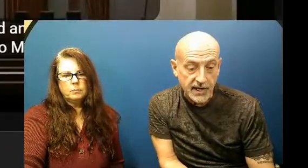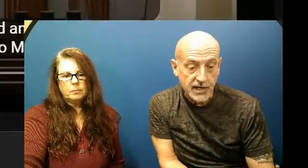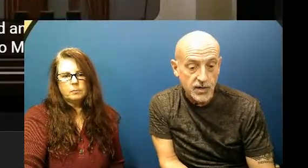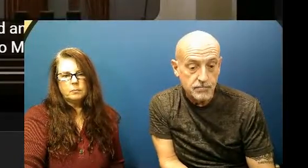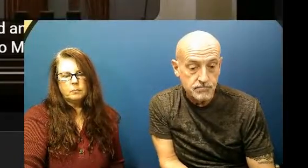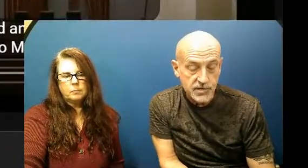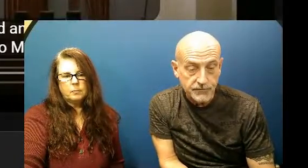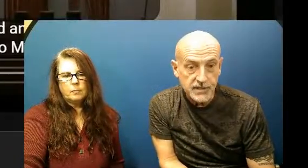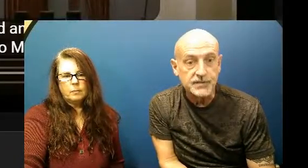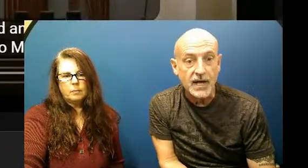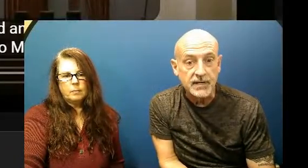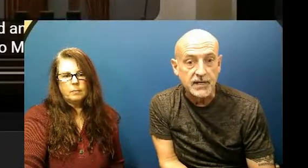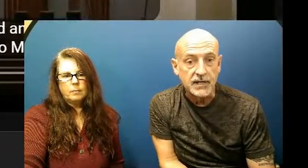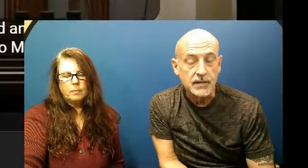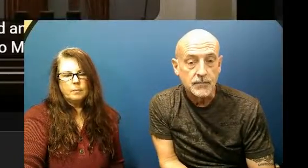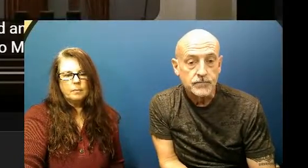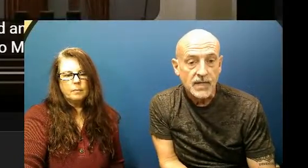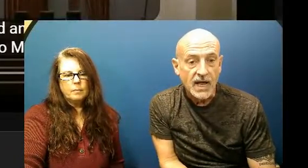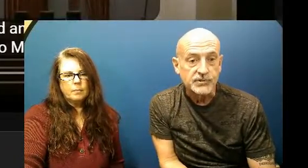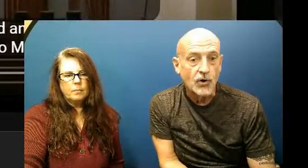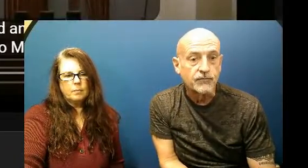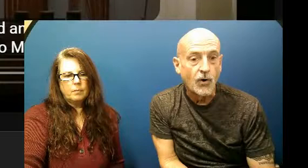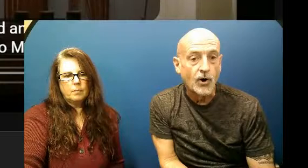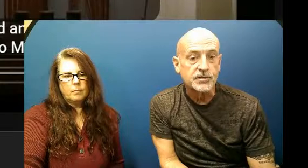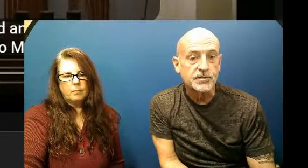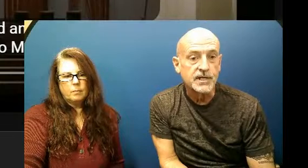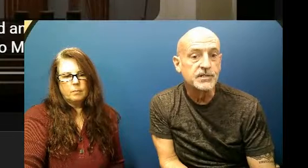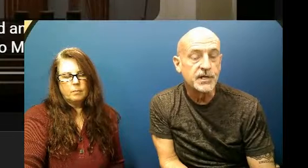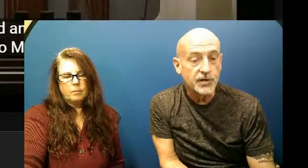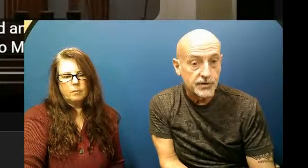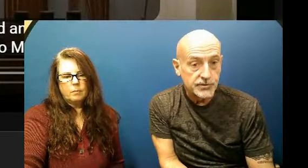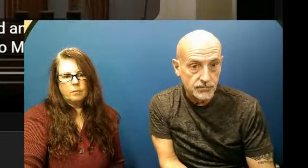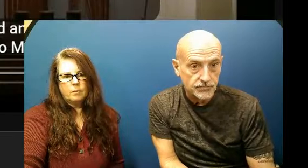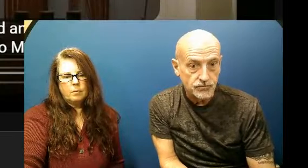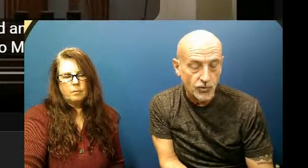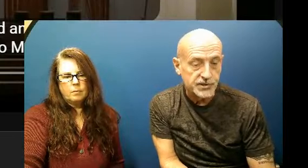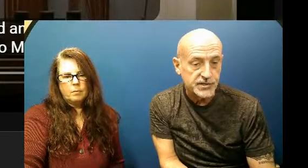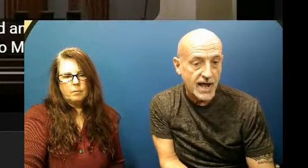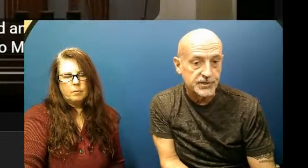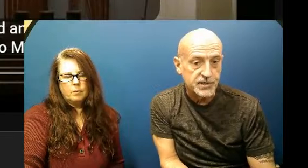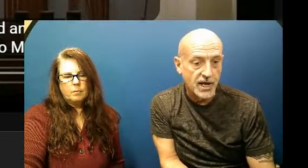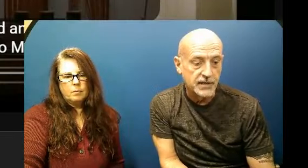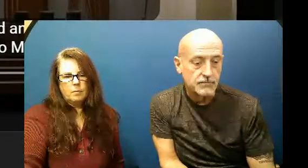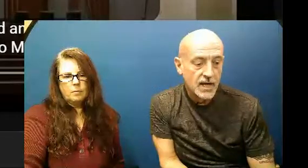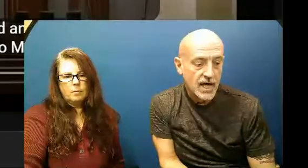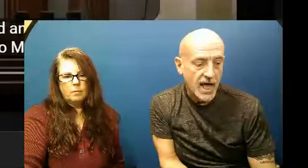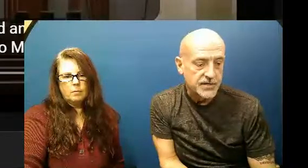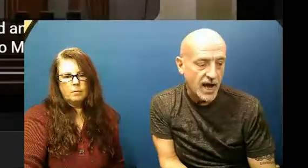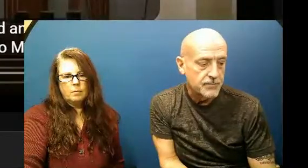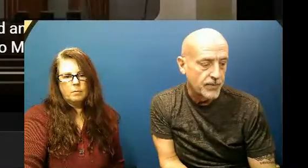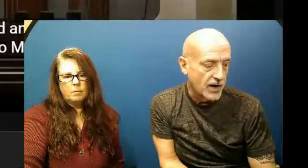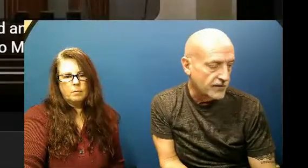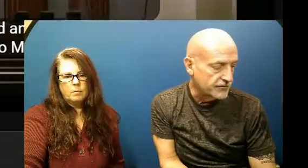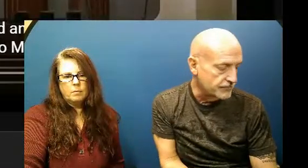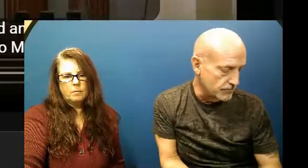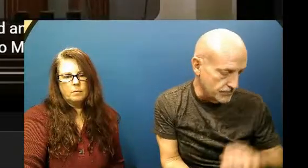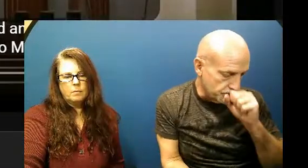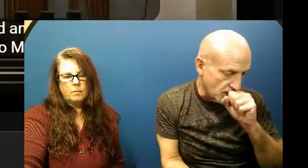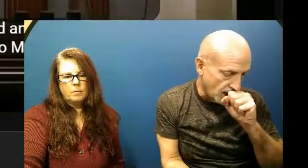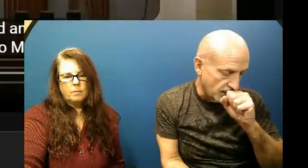that king, and we defeated that king. And so for 10 years, we established a type